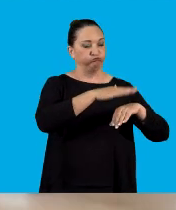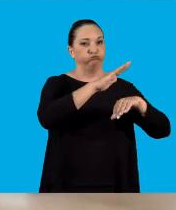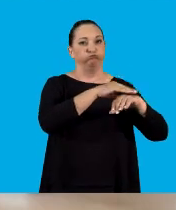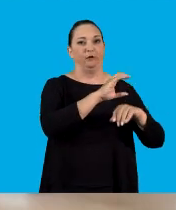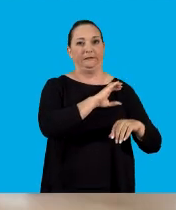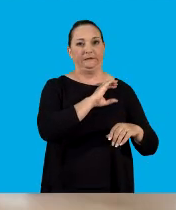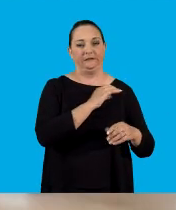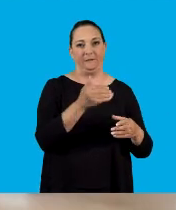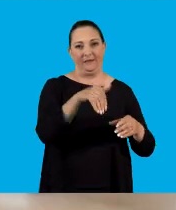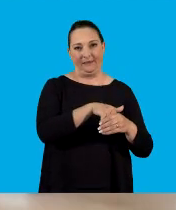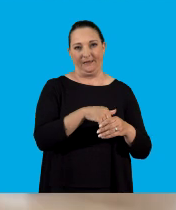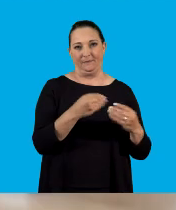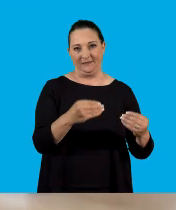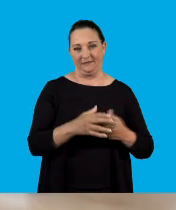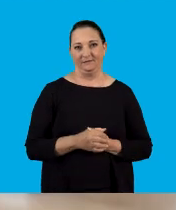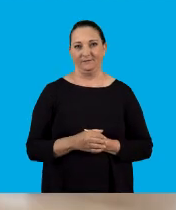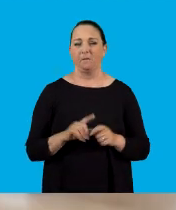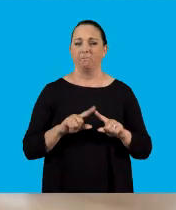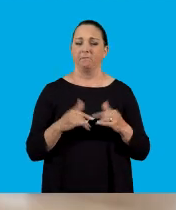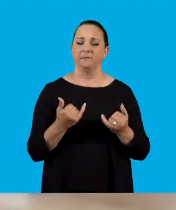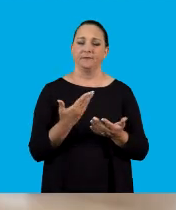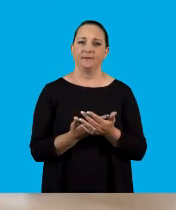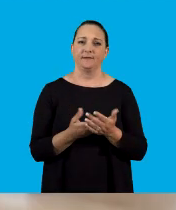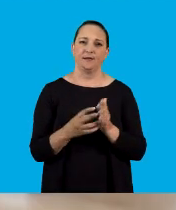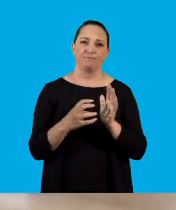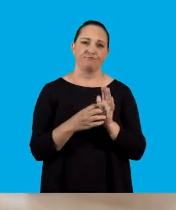further. So with that said, let us take a